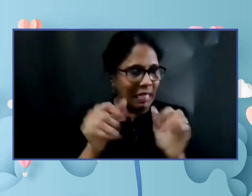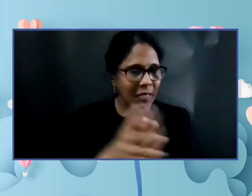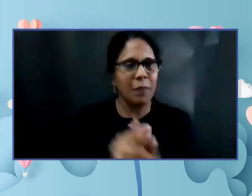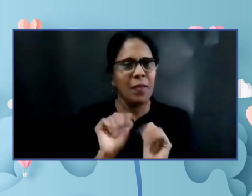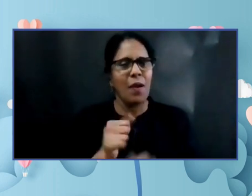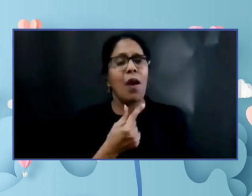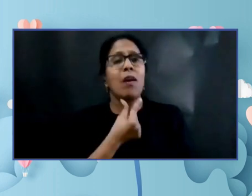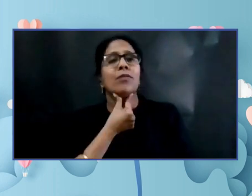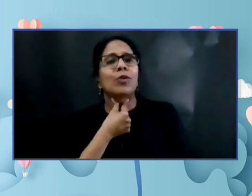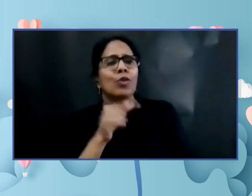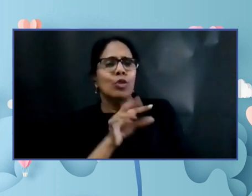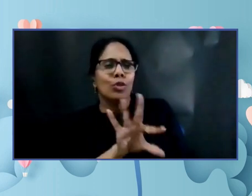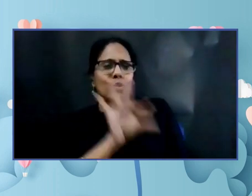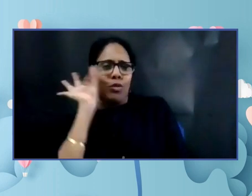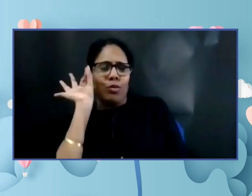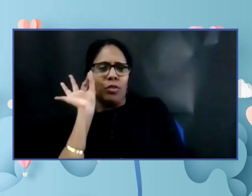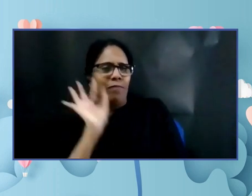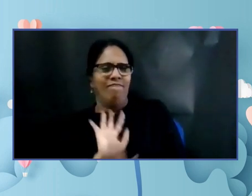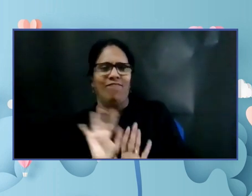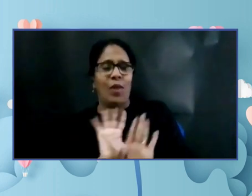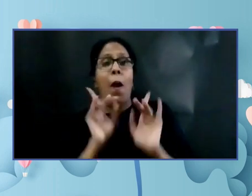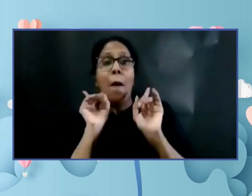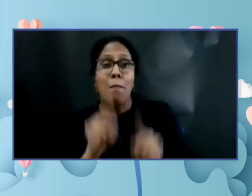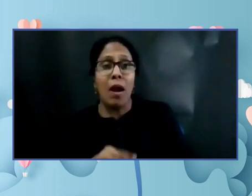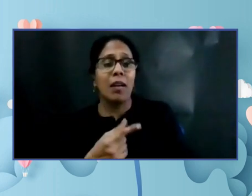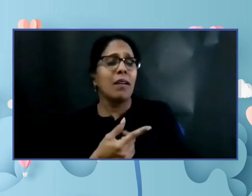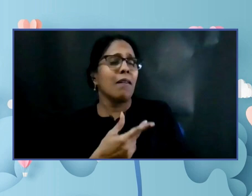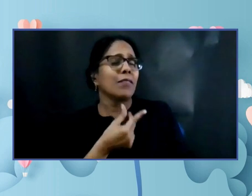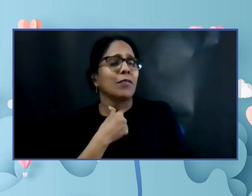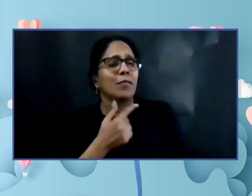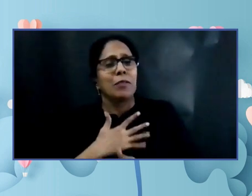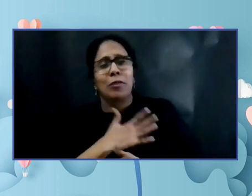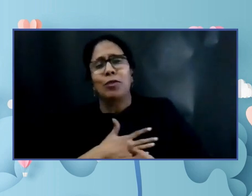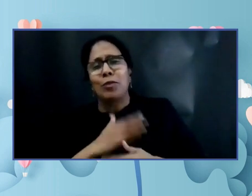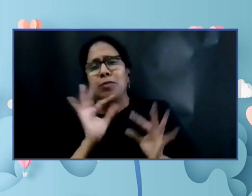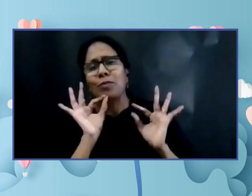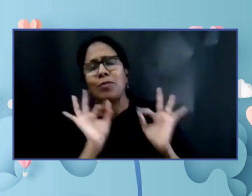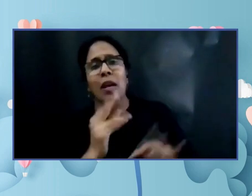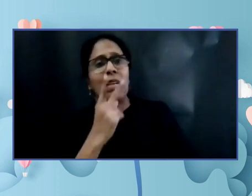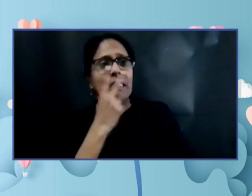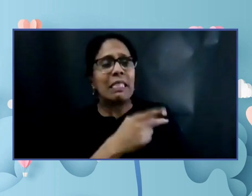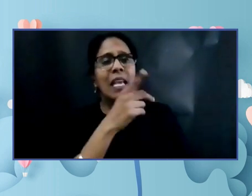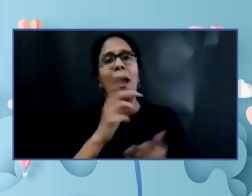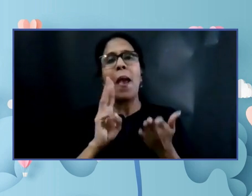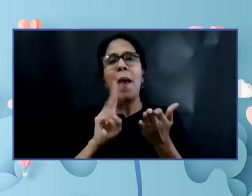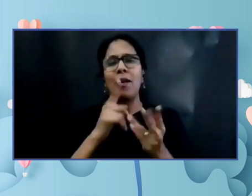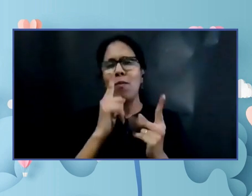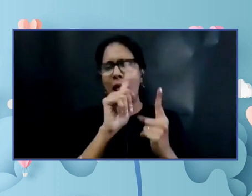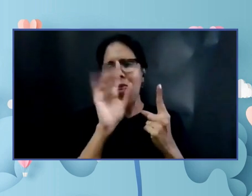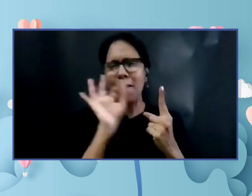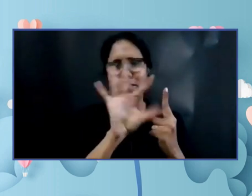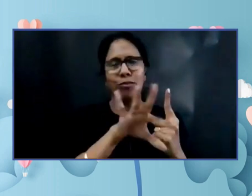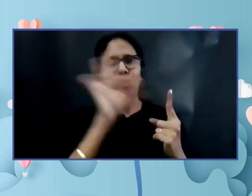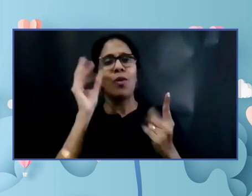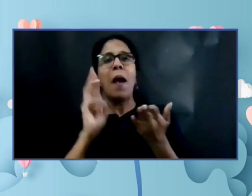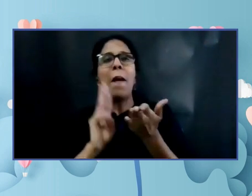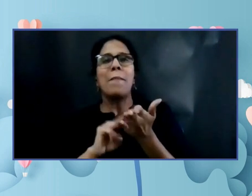I had great fun watching Megha Chakravarti giving Vishwanathan Anand a run for his